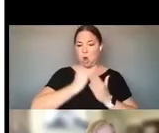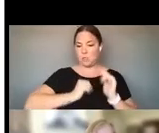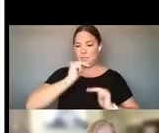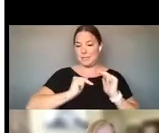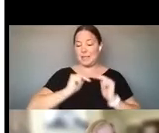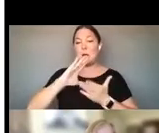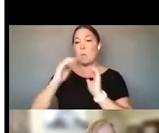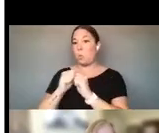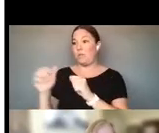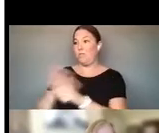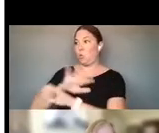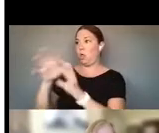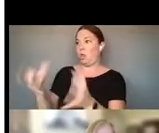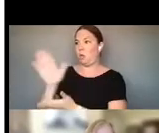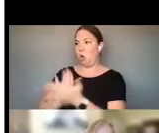entire college?